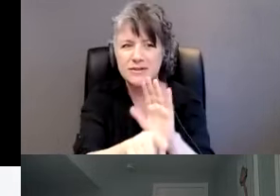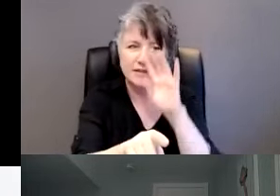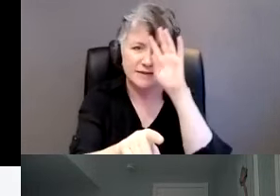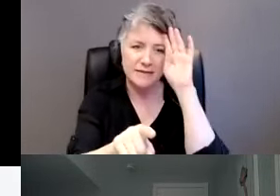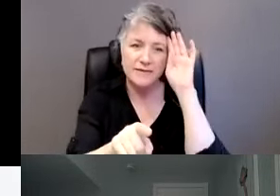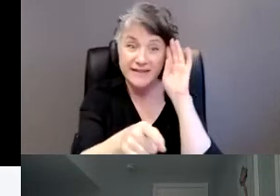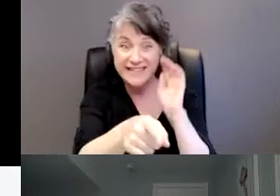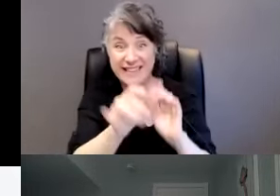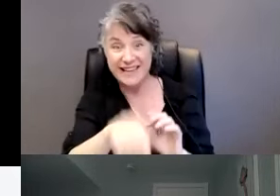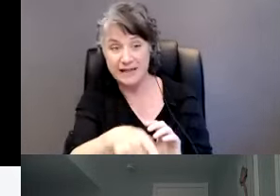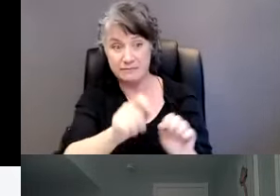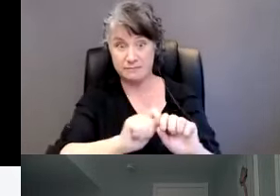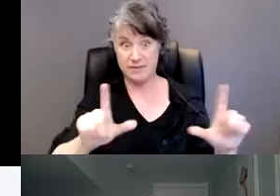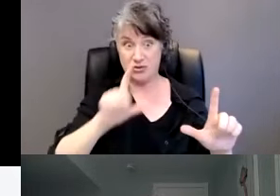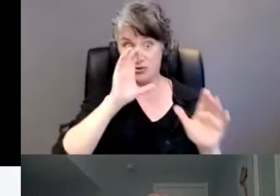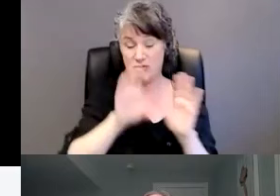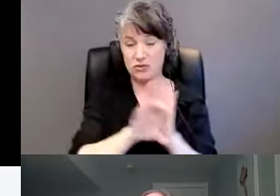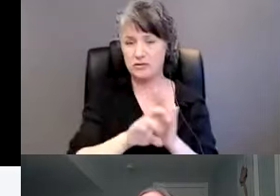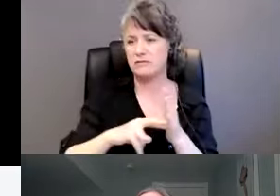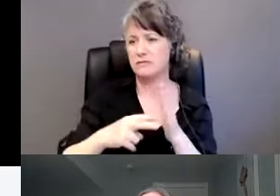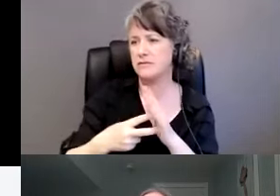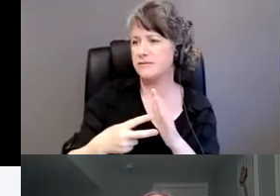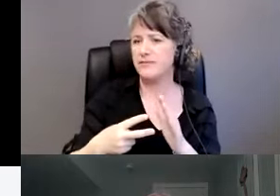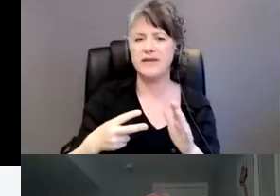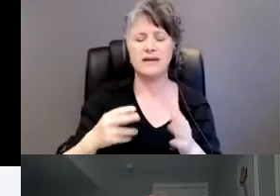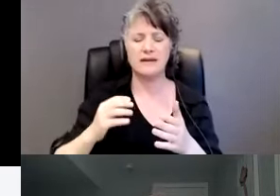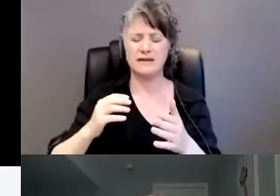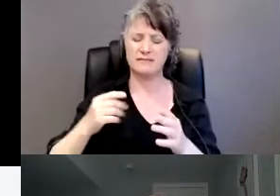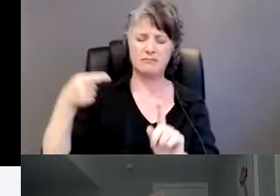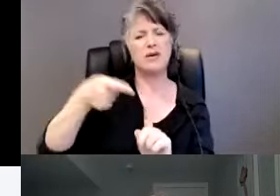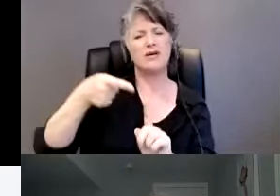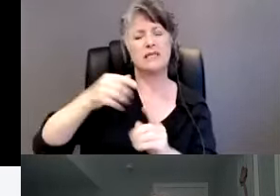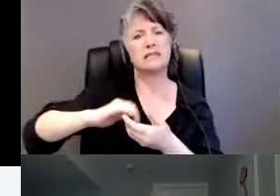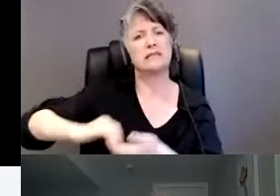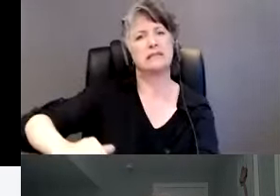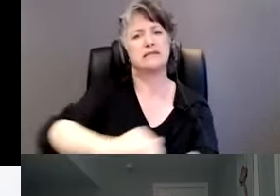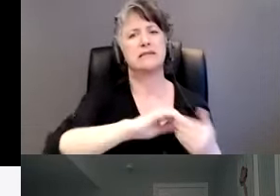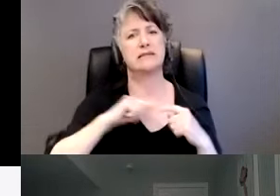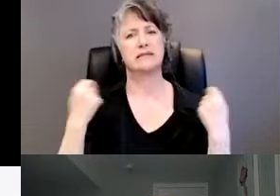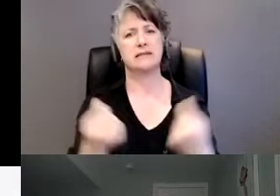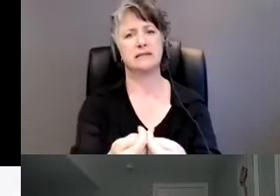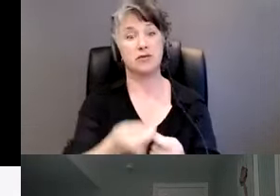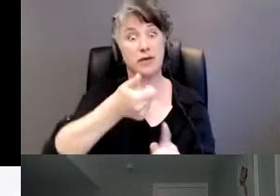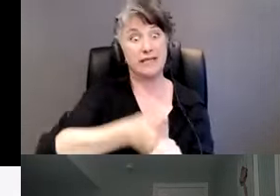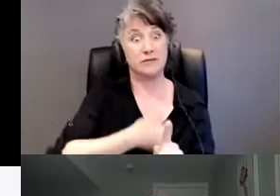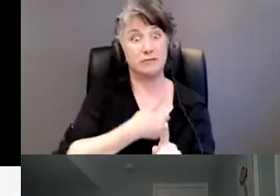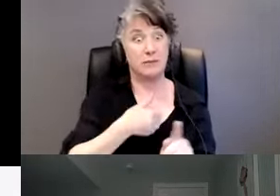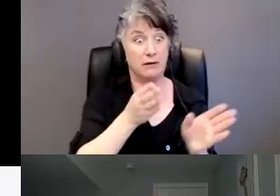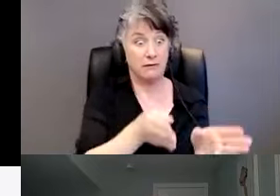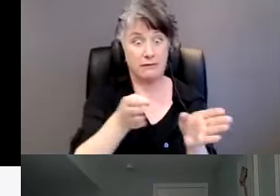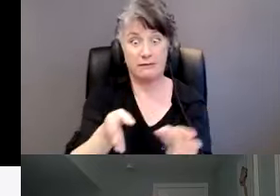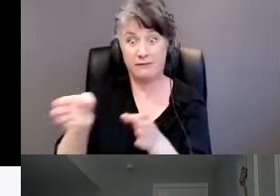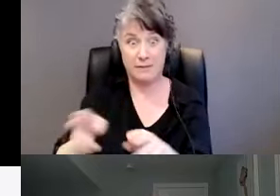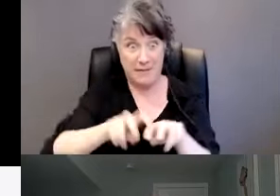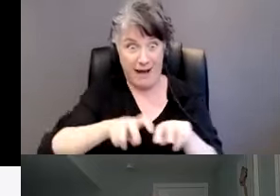is it takes a village, it takes a team. So each one of our members of the panel